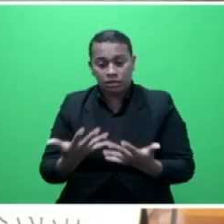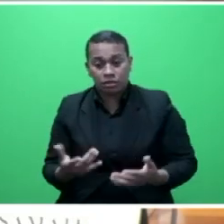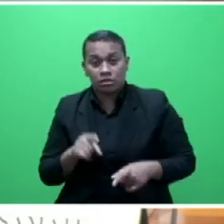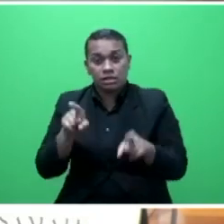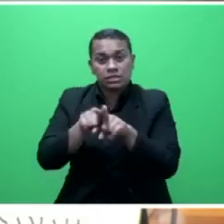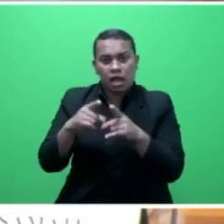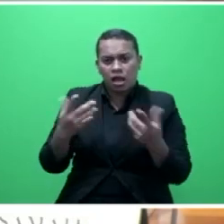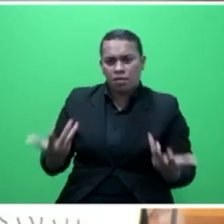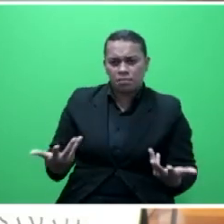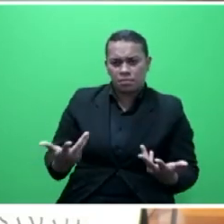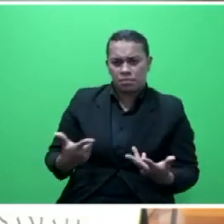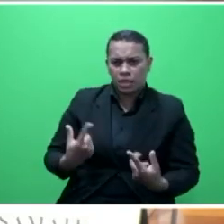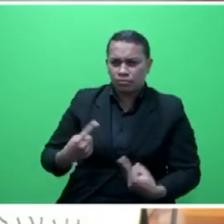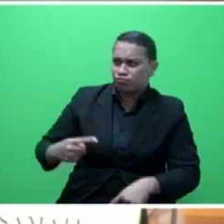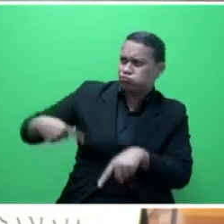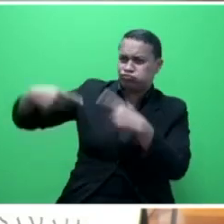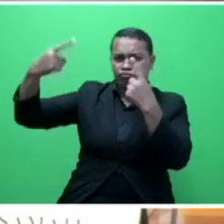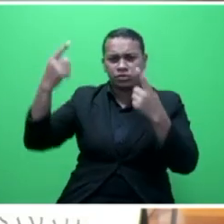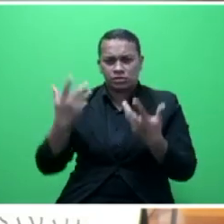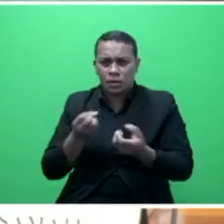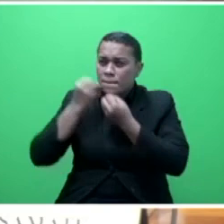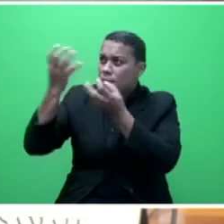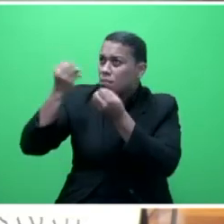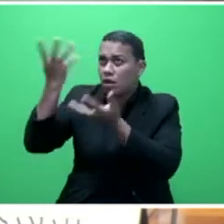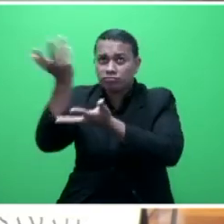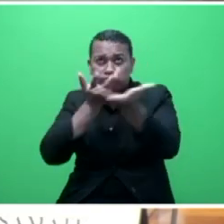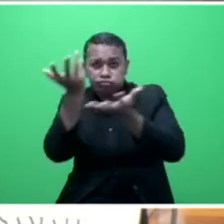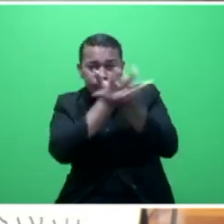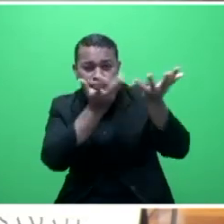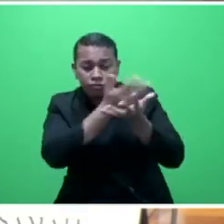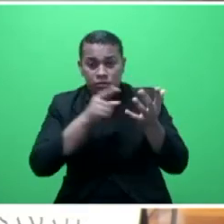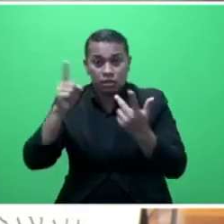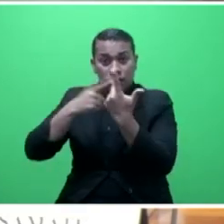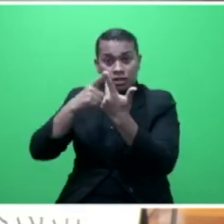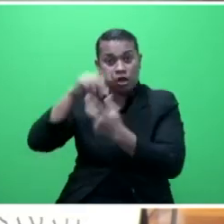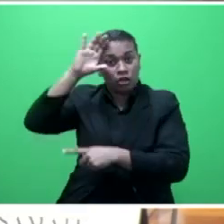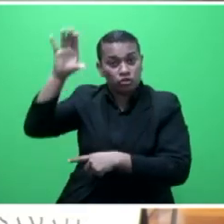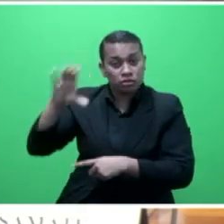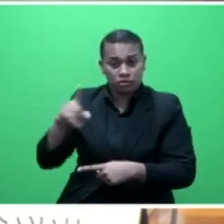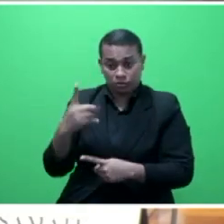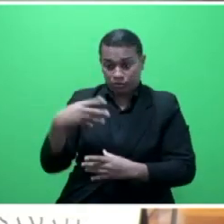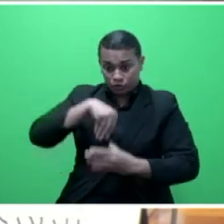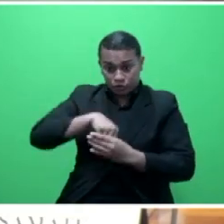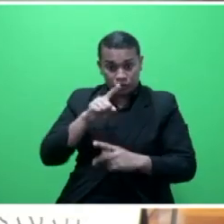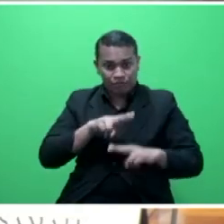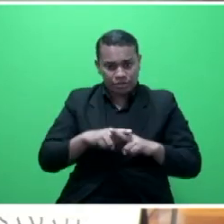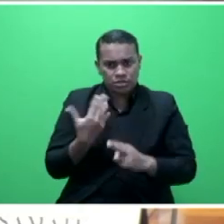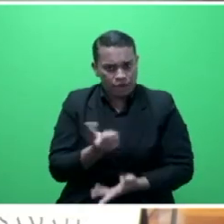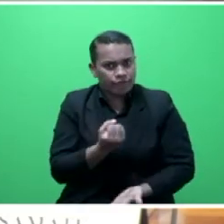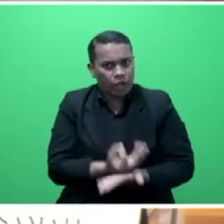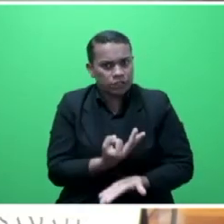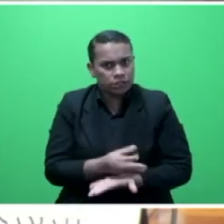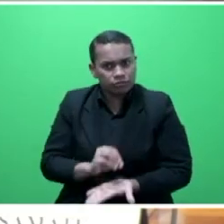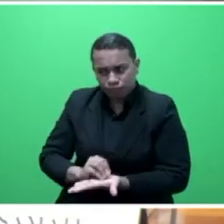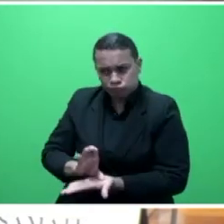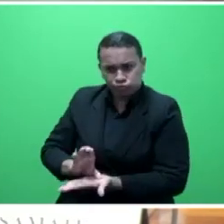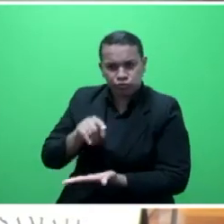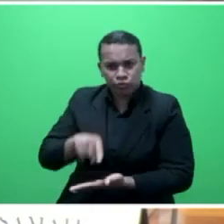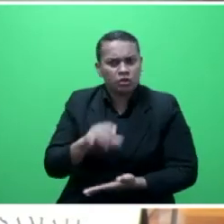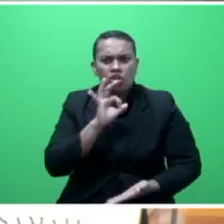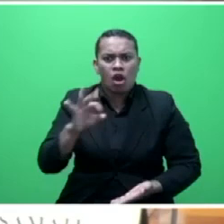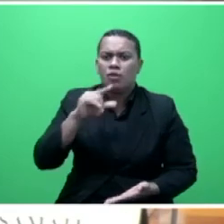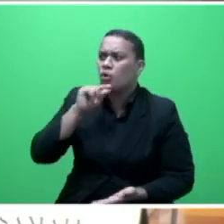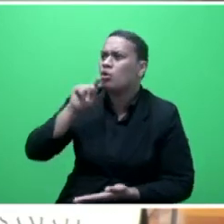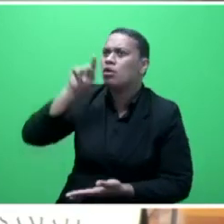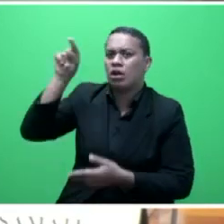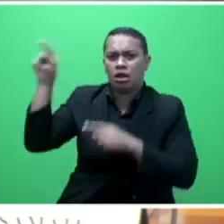In Fiji's case, we have successfully raised funds externally from a wide range of multilateral development banks, including the Asian